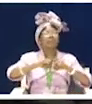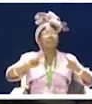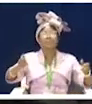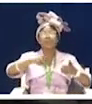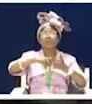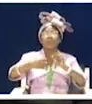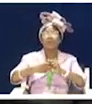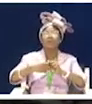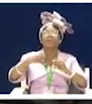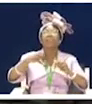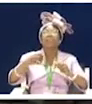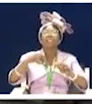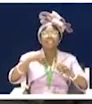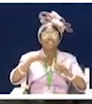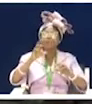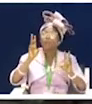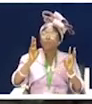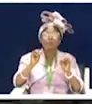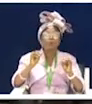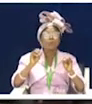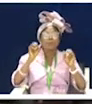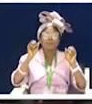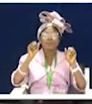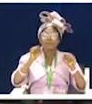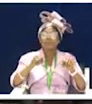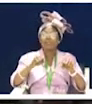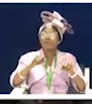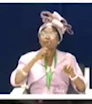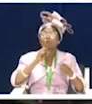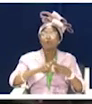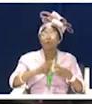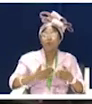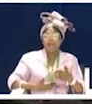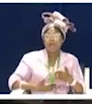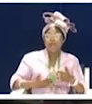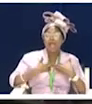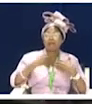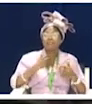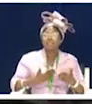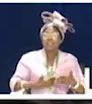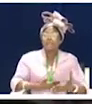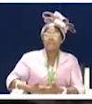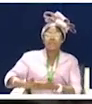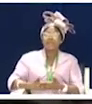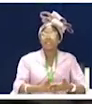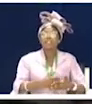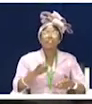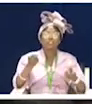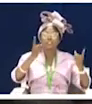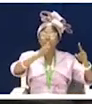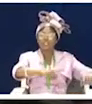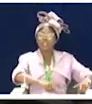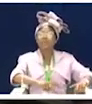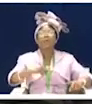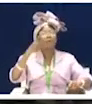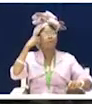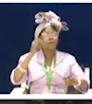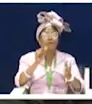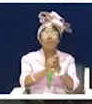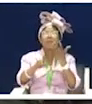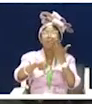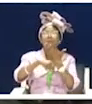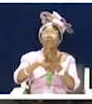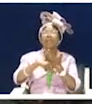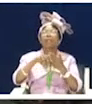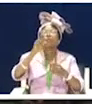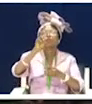including having the baby grow along a 10 centimeter fibroid. She attended the April 2022 Holy